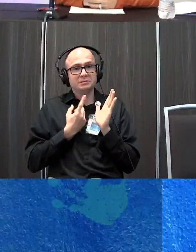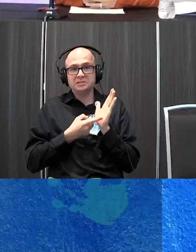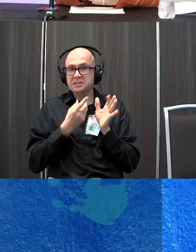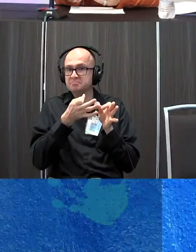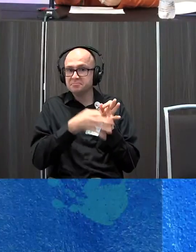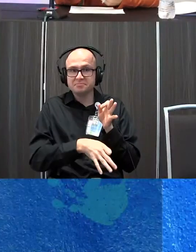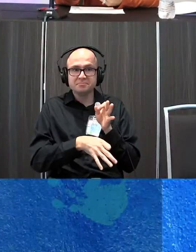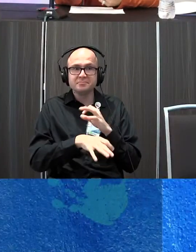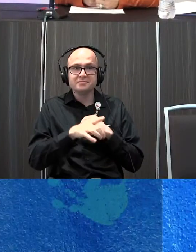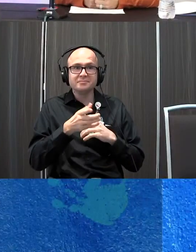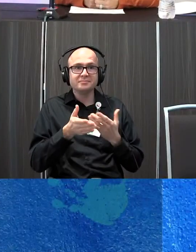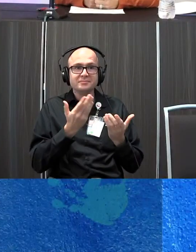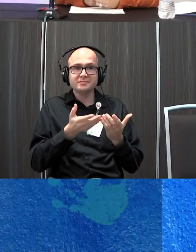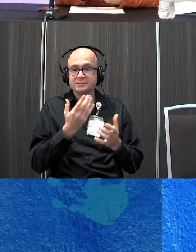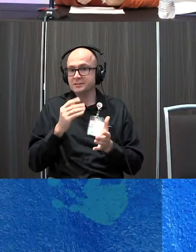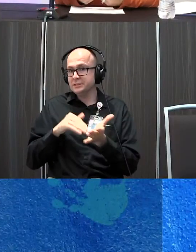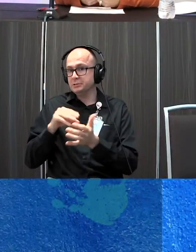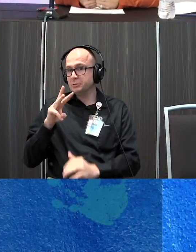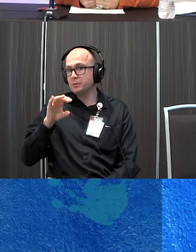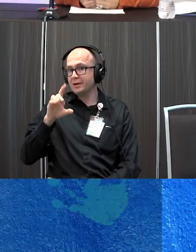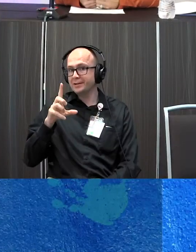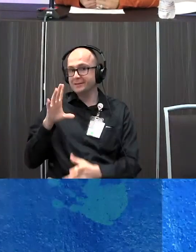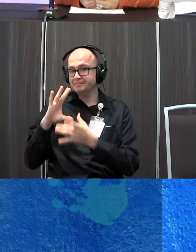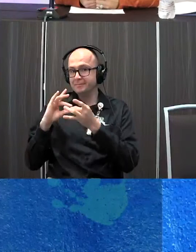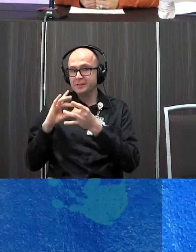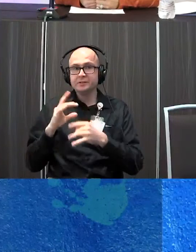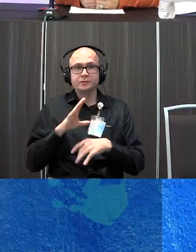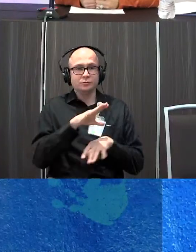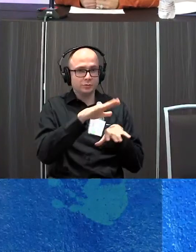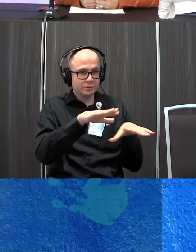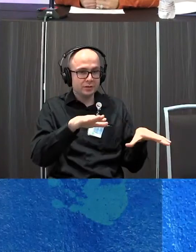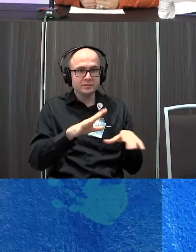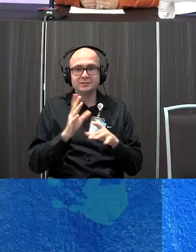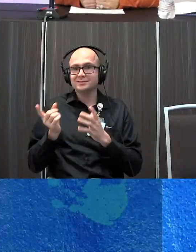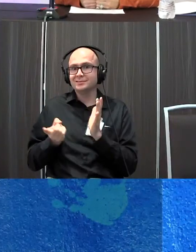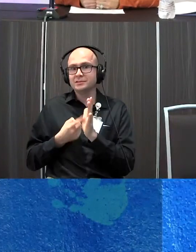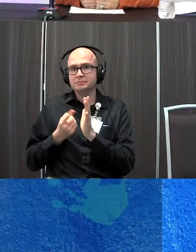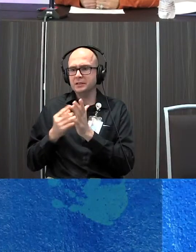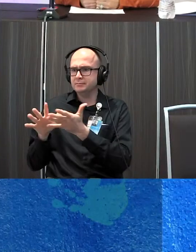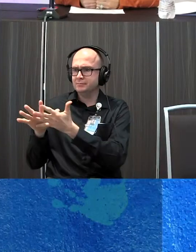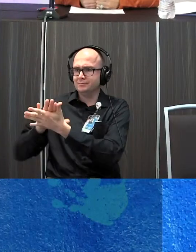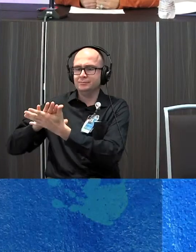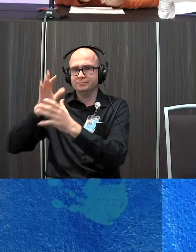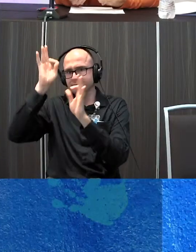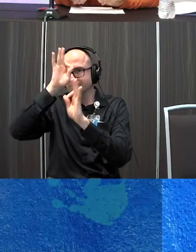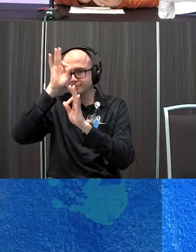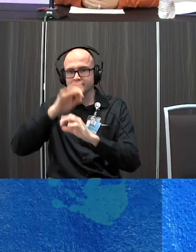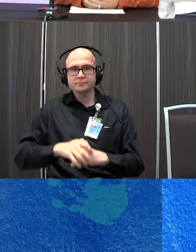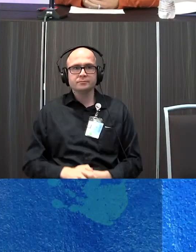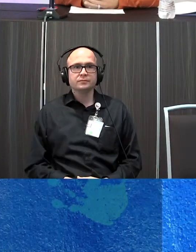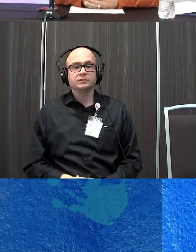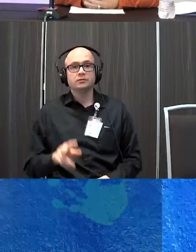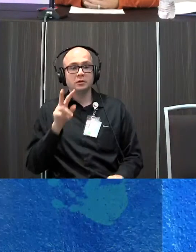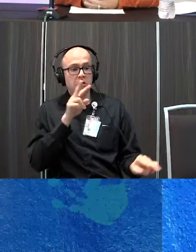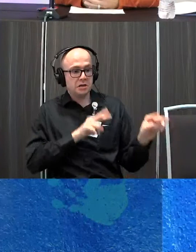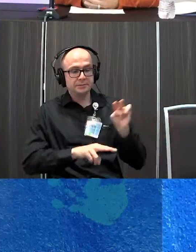easy. Dr. Wiley said, your child, but sometimes it's less obvious. And so observations, that's